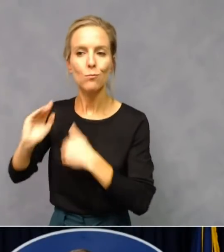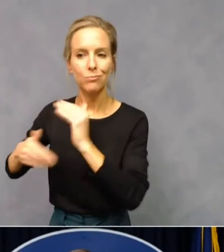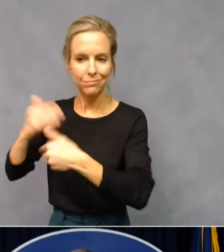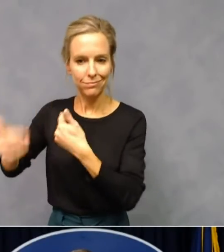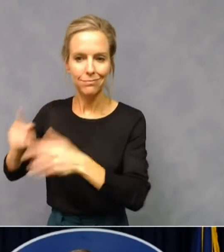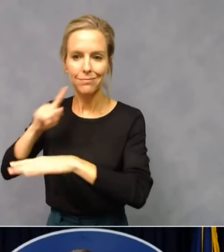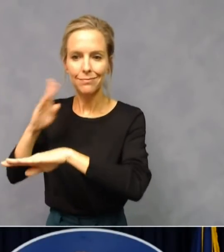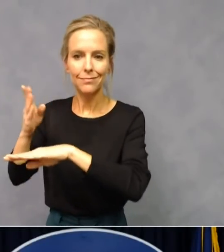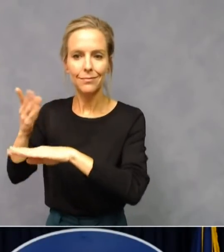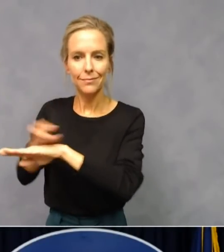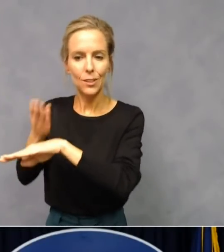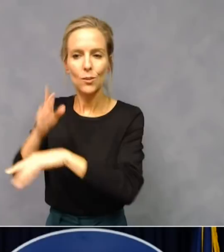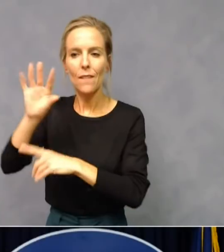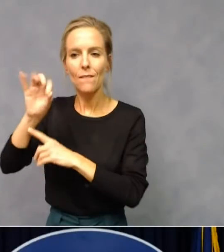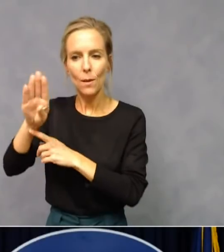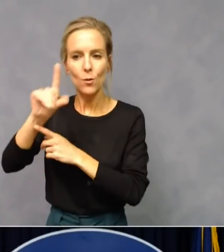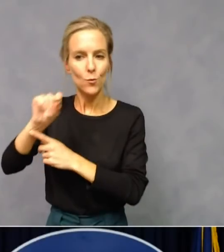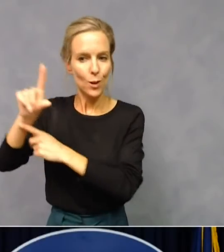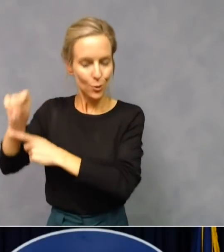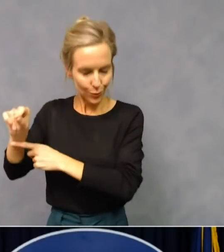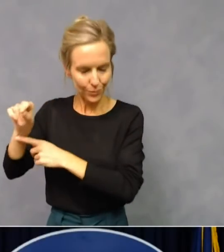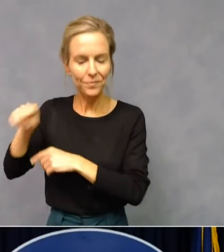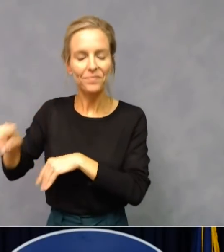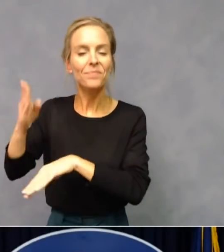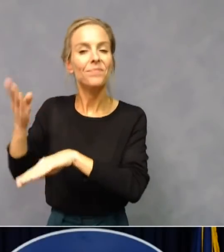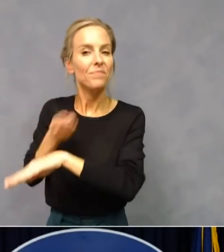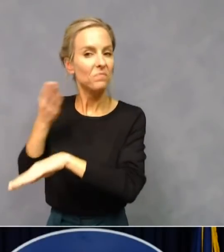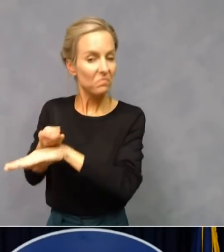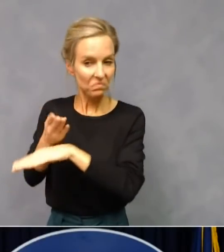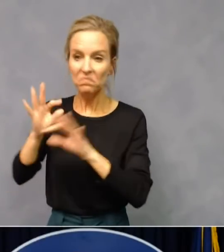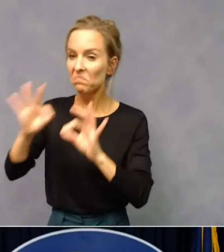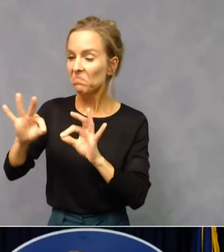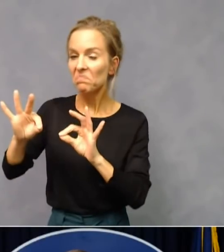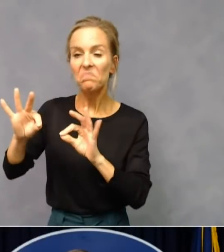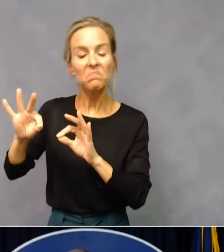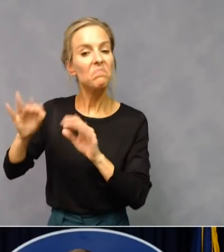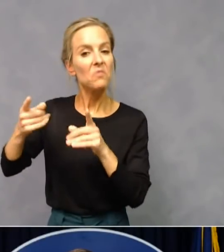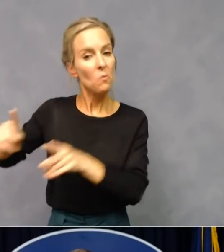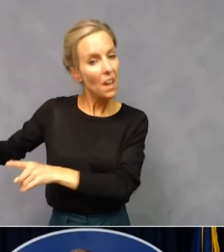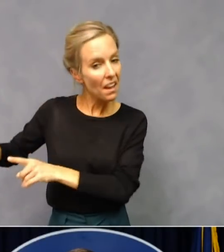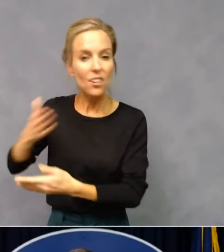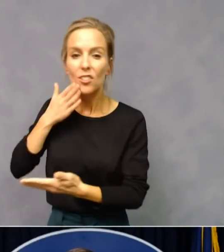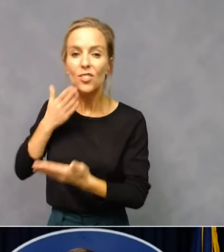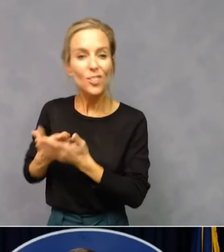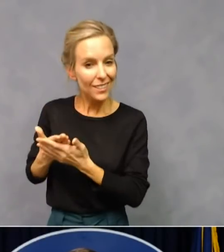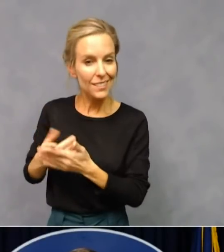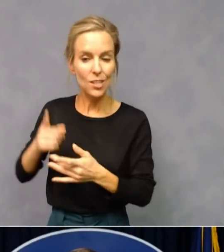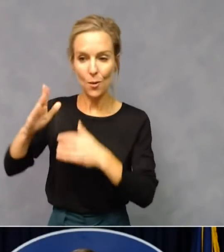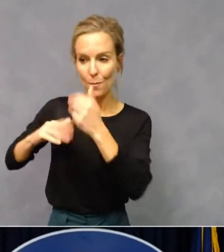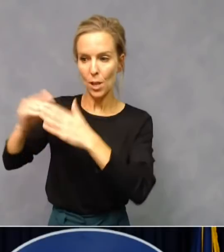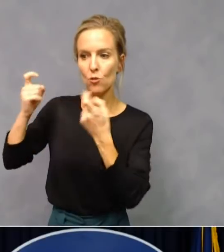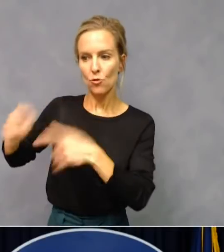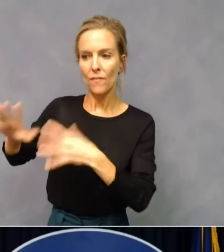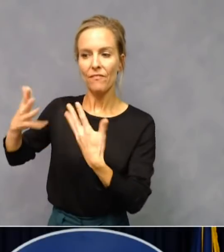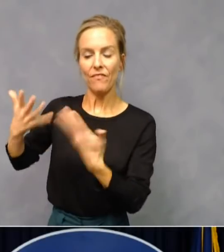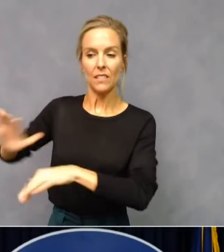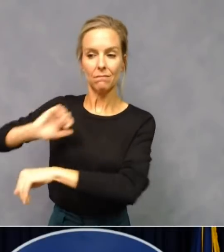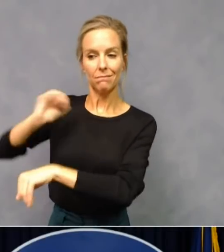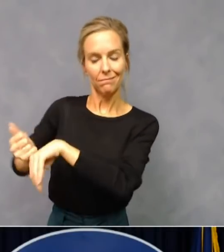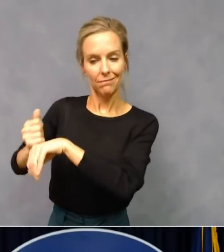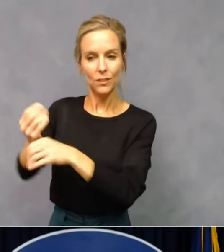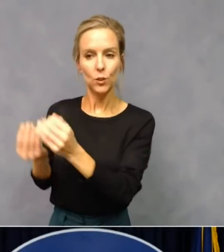2020. Construction is going well, and the building is expected to be finished in the spring of